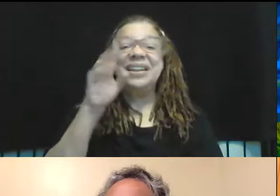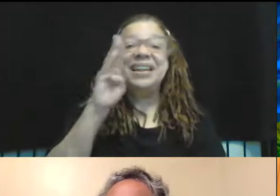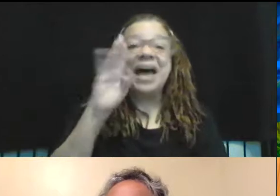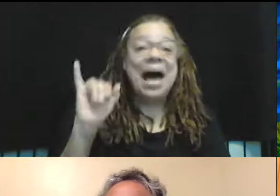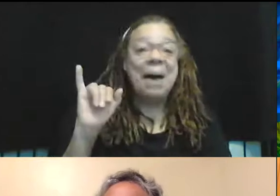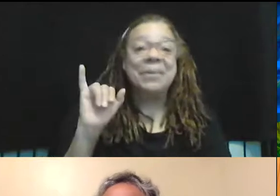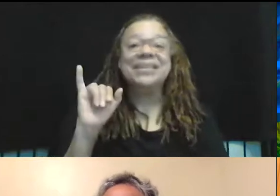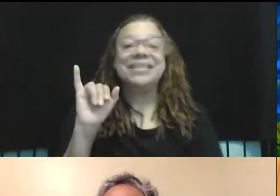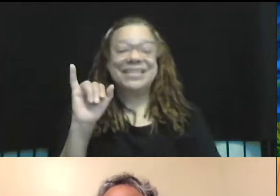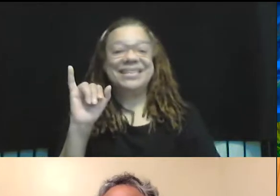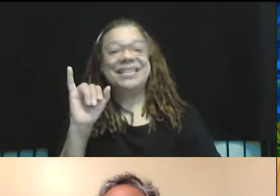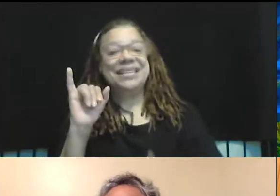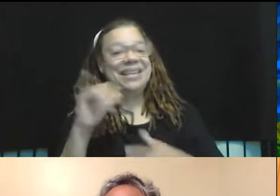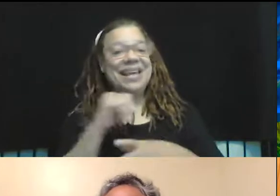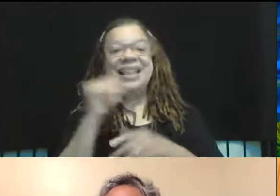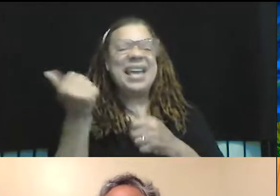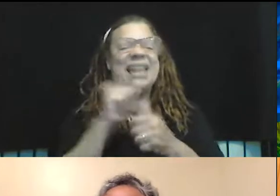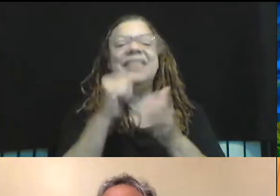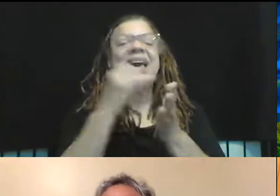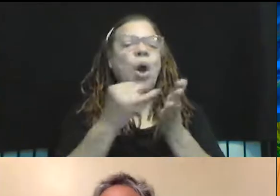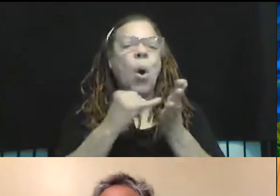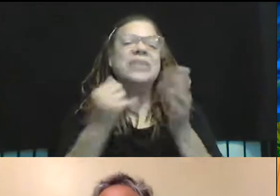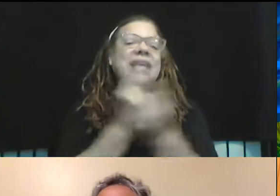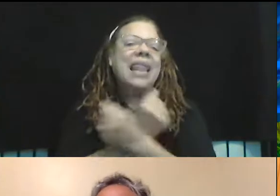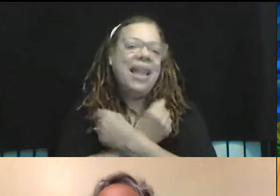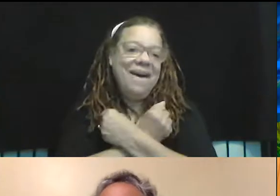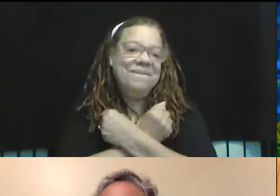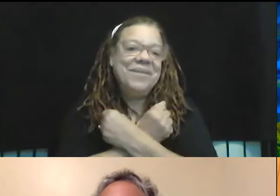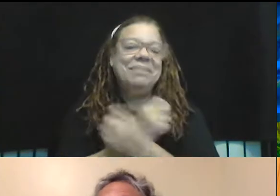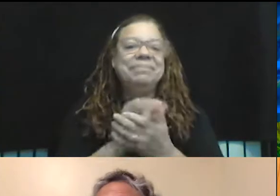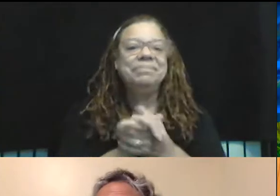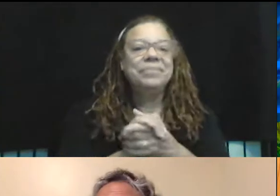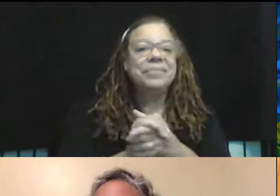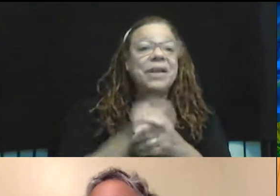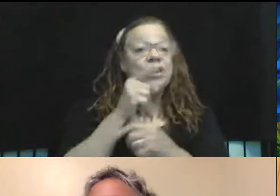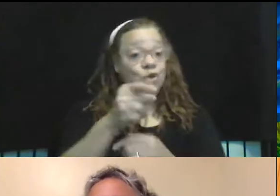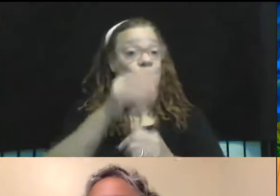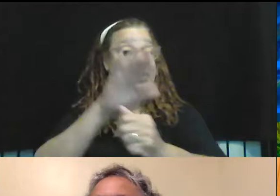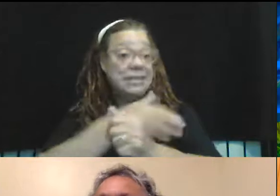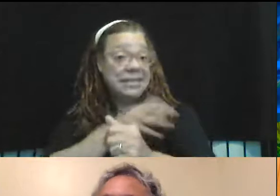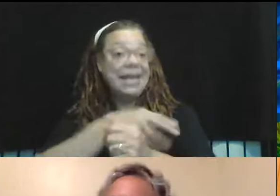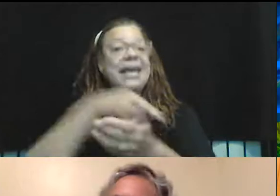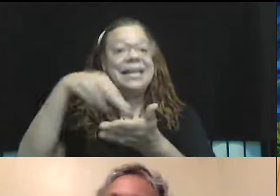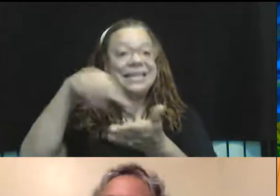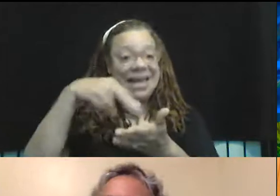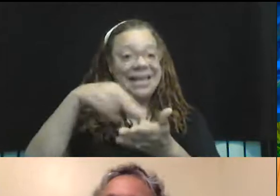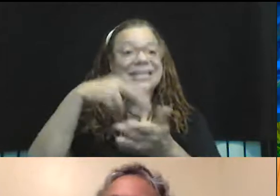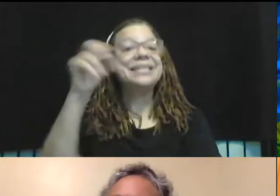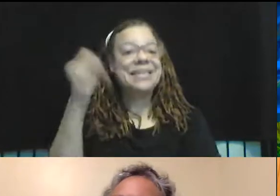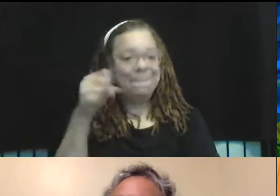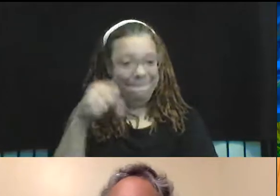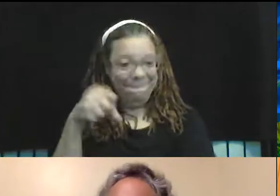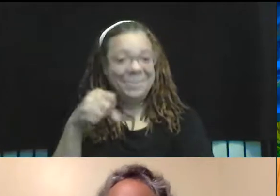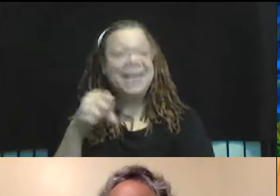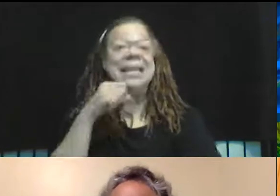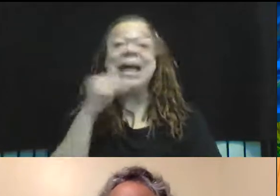too and dance. I like anything in the arts really. So So you sing and dance and paint? yeah, I sing and dance and paint. That's neat. Not all at once, Same